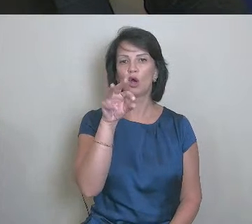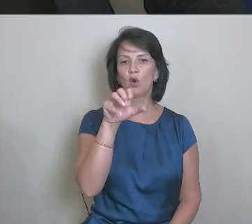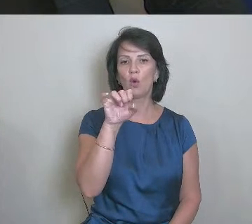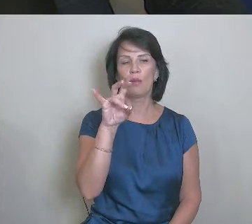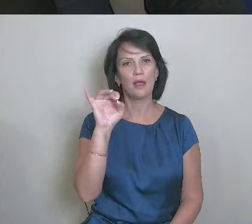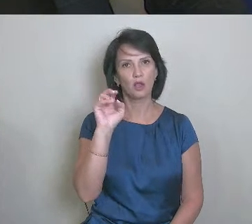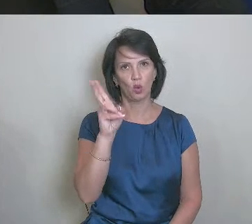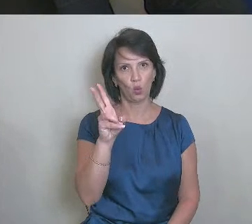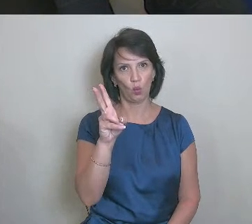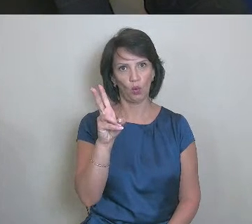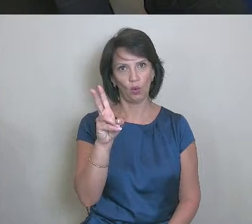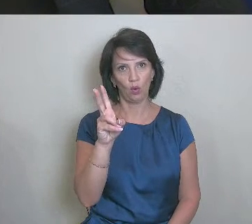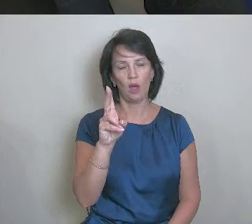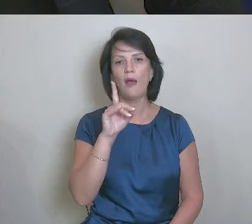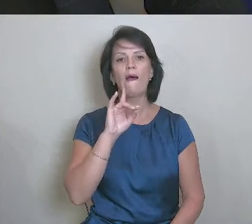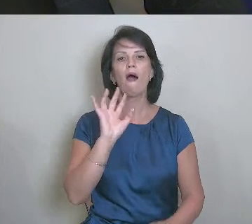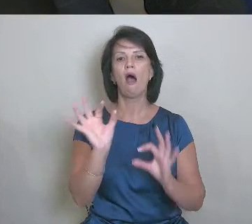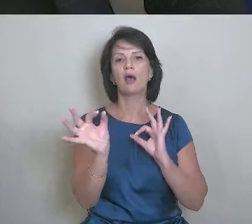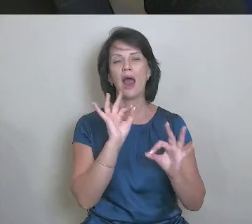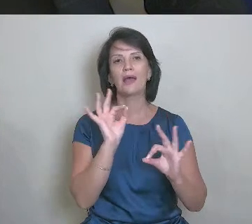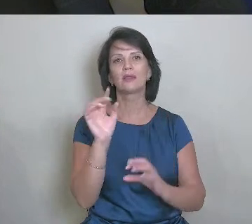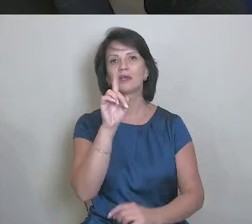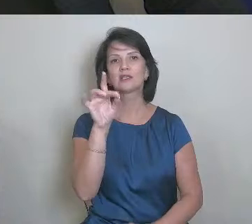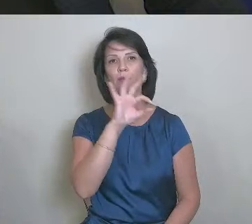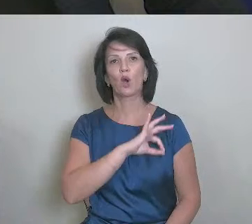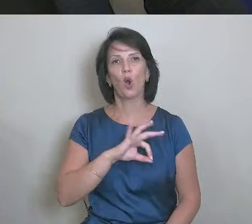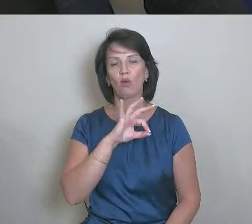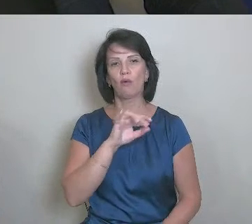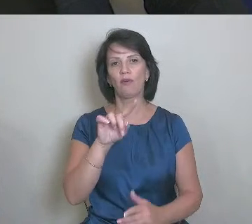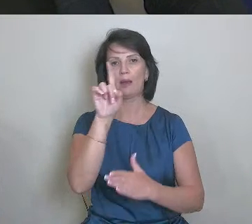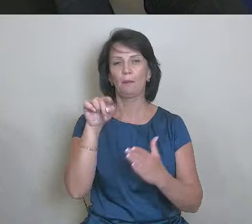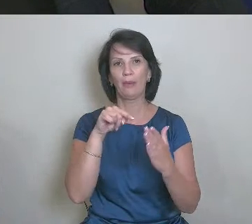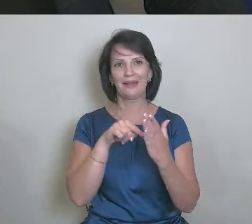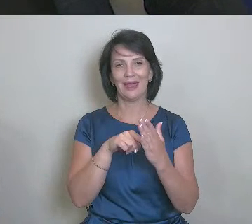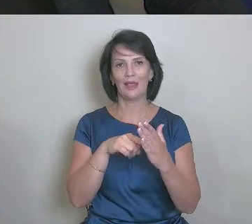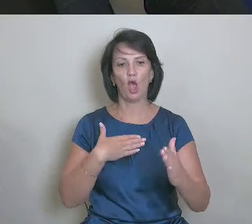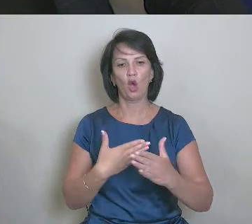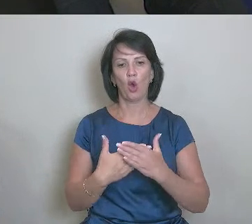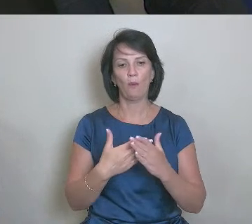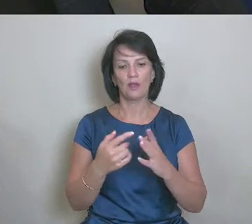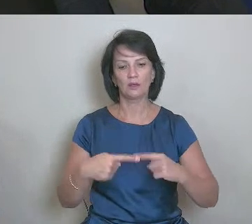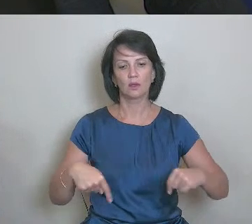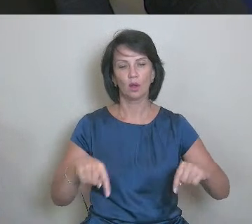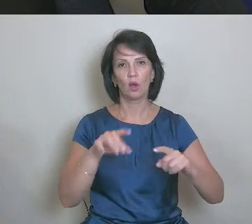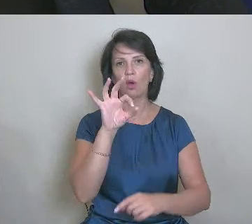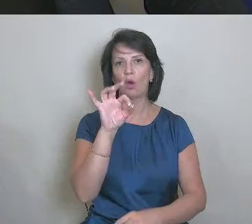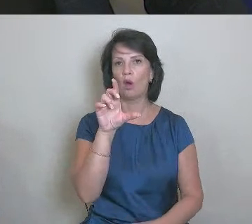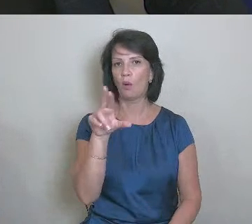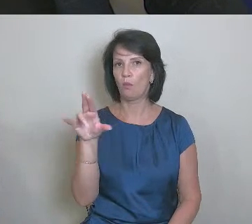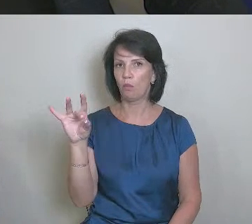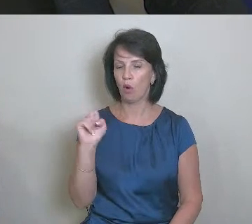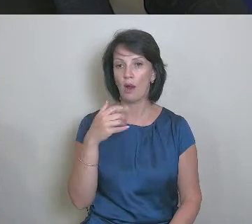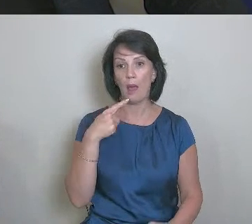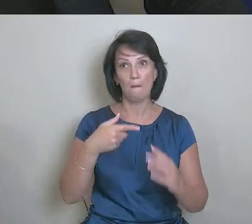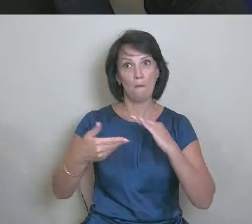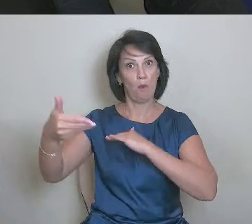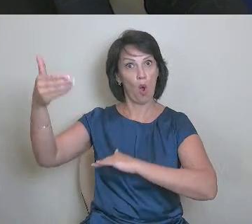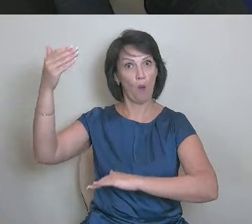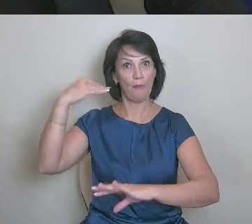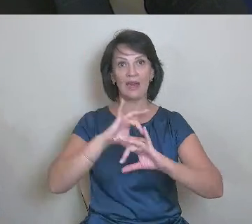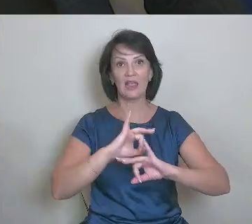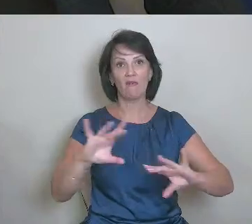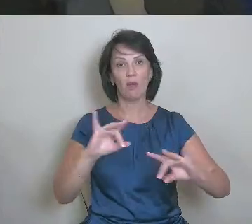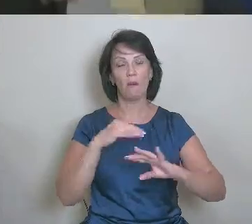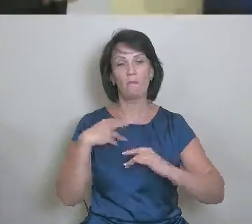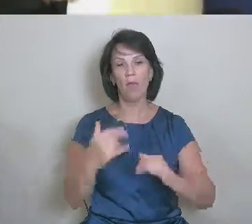and Pavlo Romaniuk, advisor on the legal issues of NGO Fora. Previous